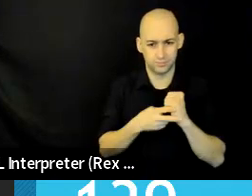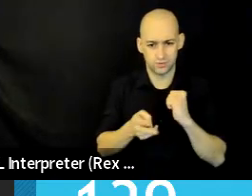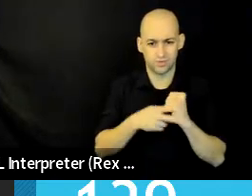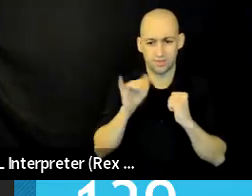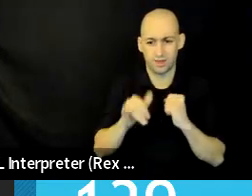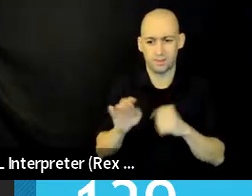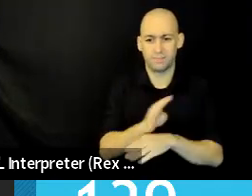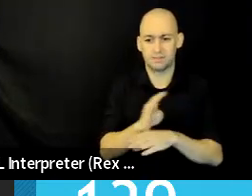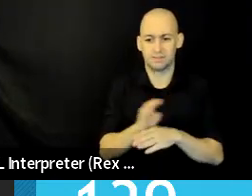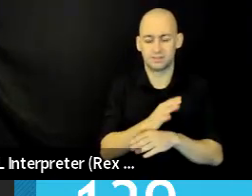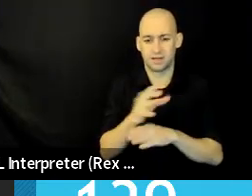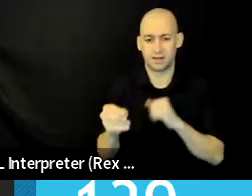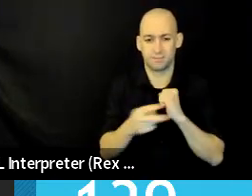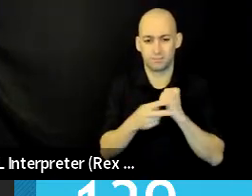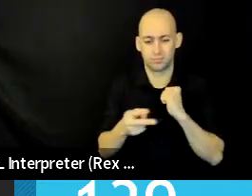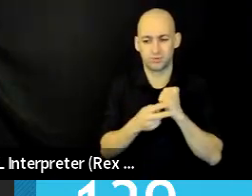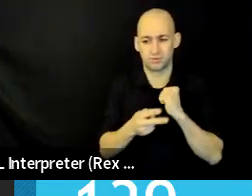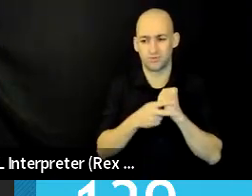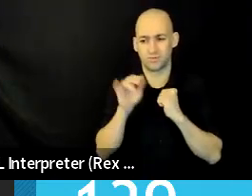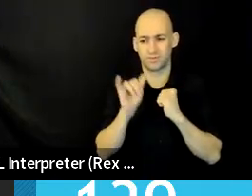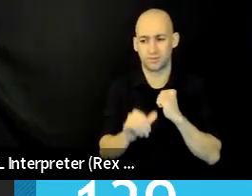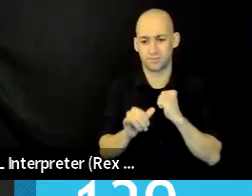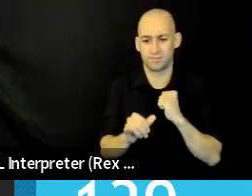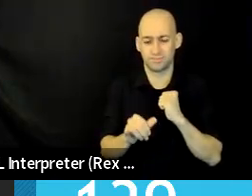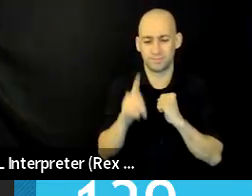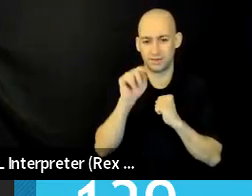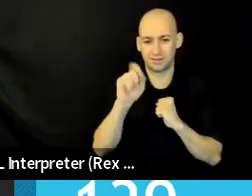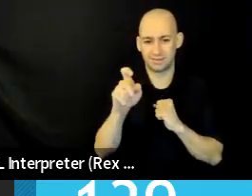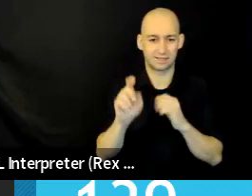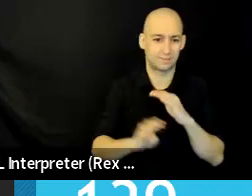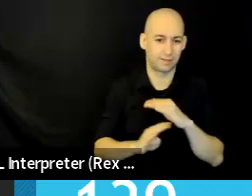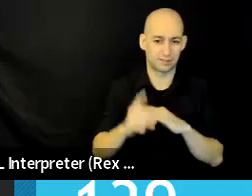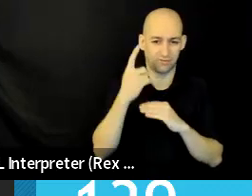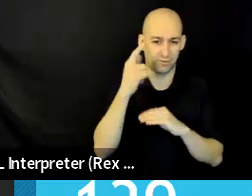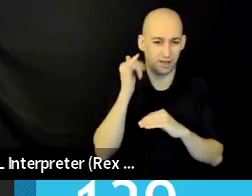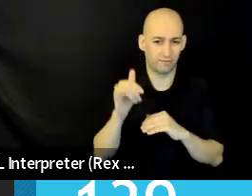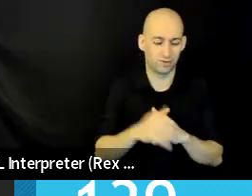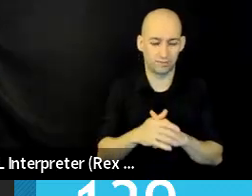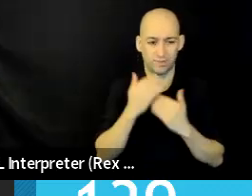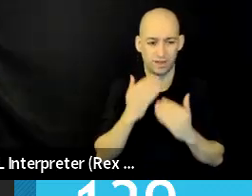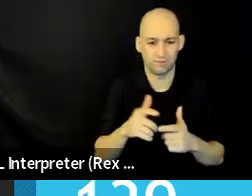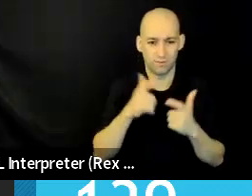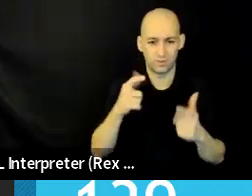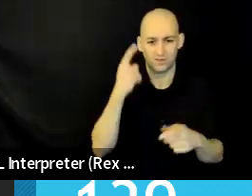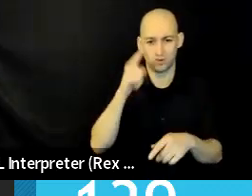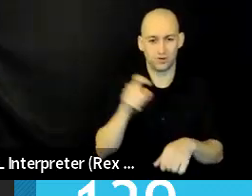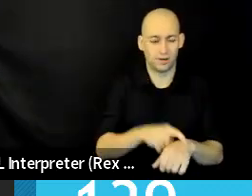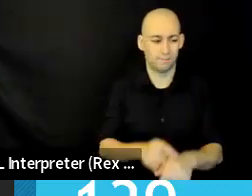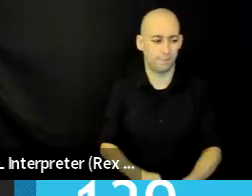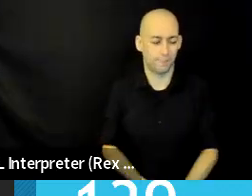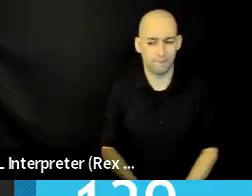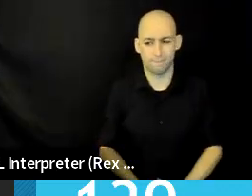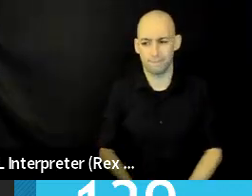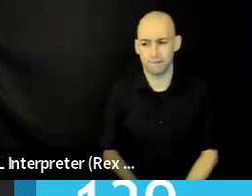help preserve the tax basis for California. Thank you very much for your time today. Thank